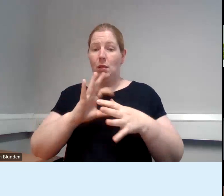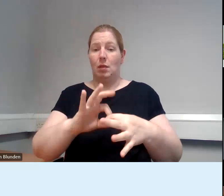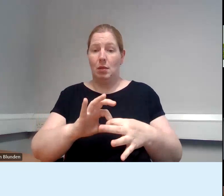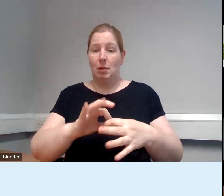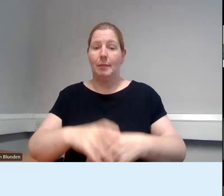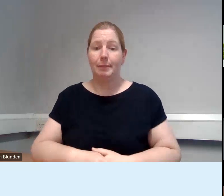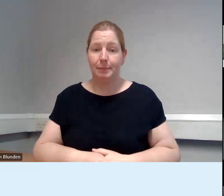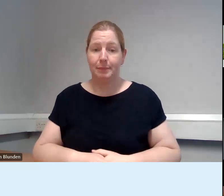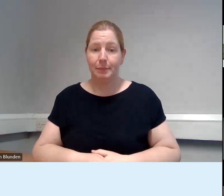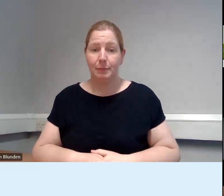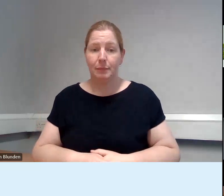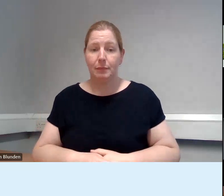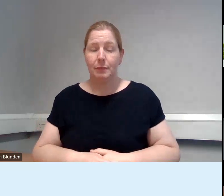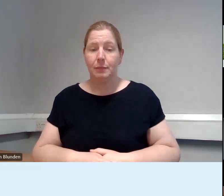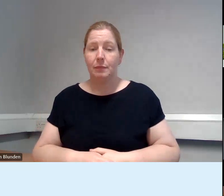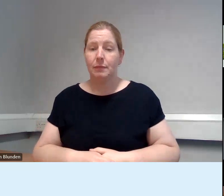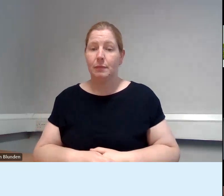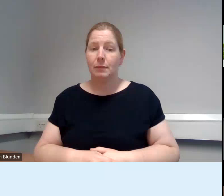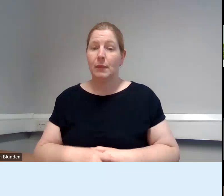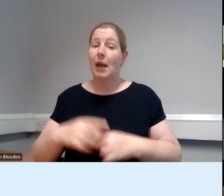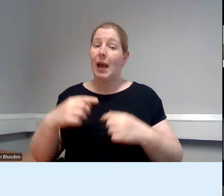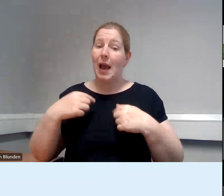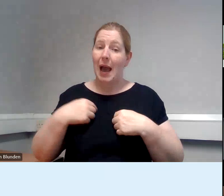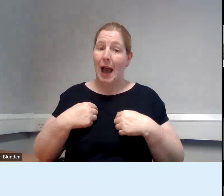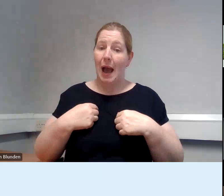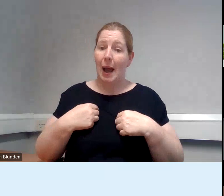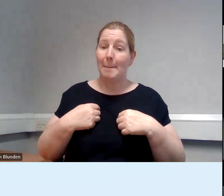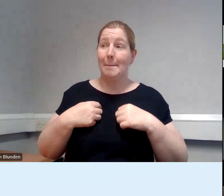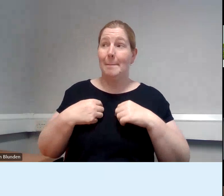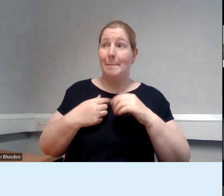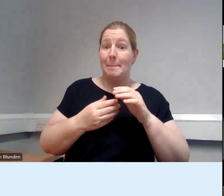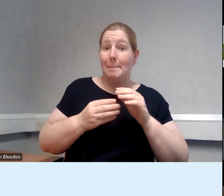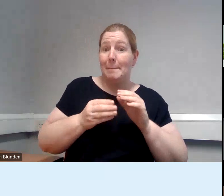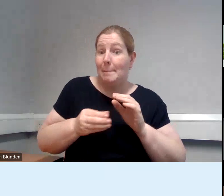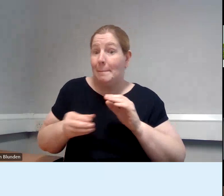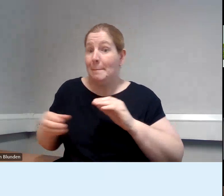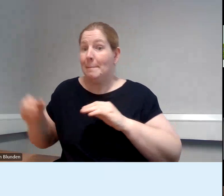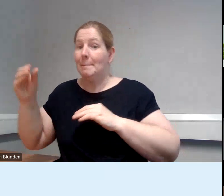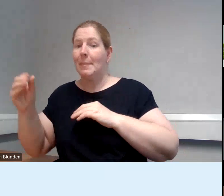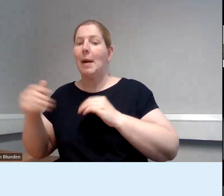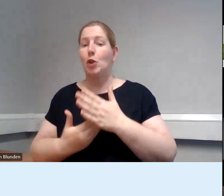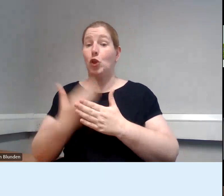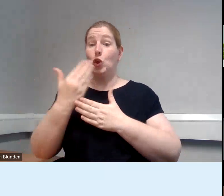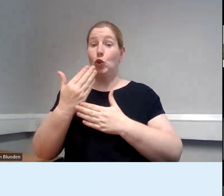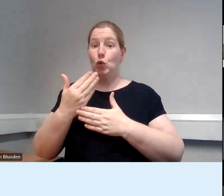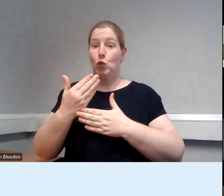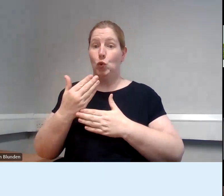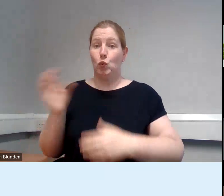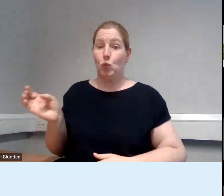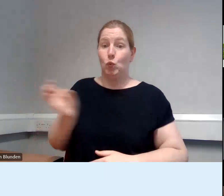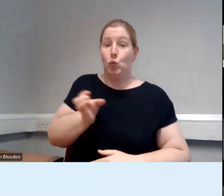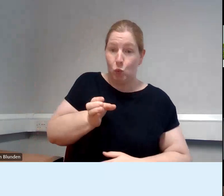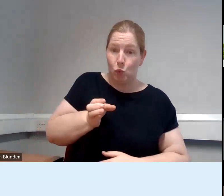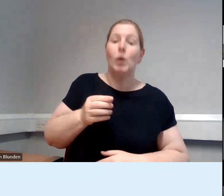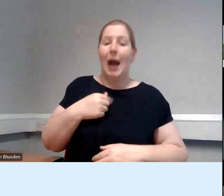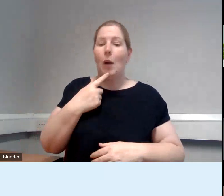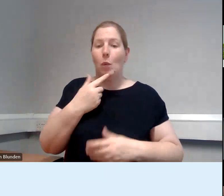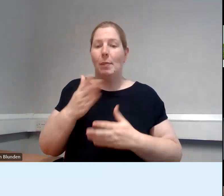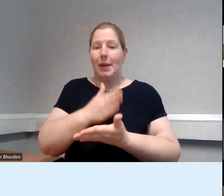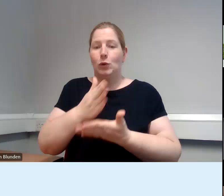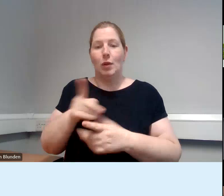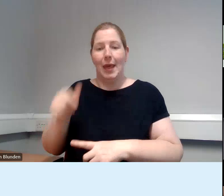Lovely. I did mention at the start that I'm the outgoing program manager, but I'll make sure it's passed on. And that Home for Help service has been